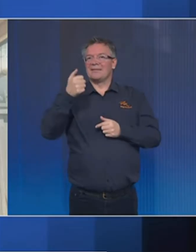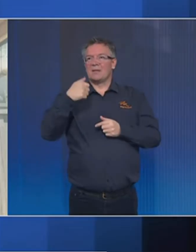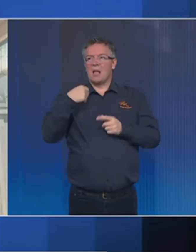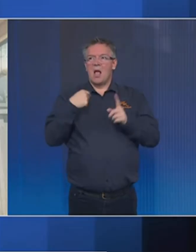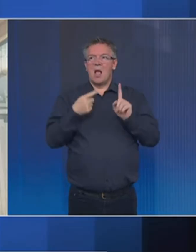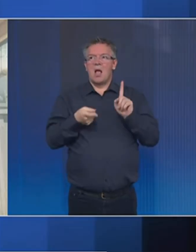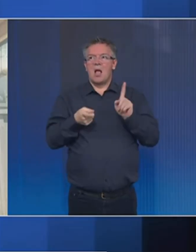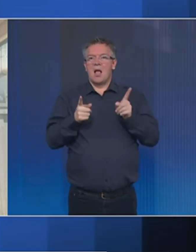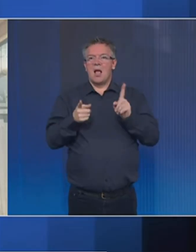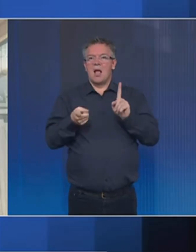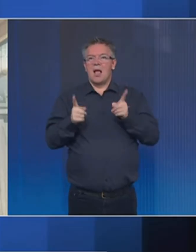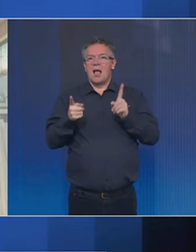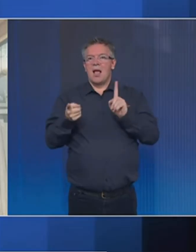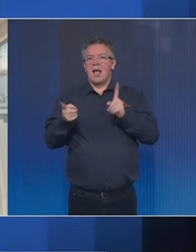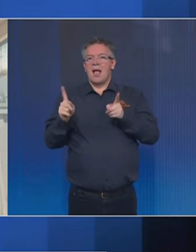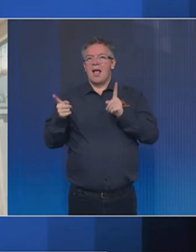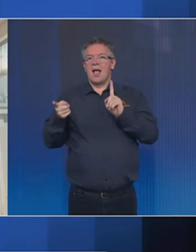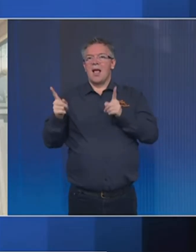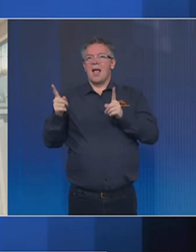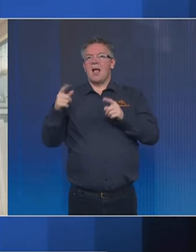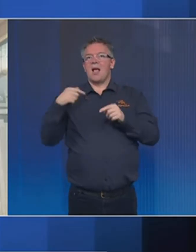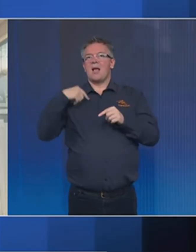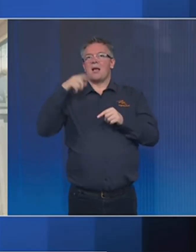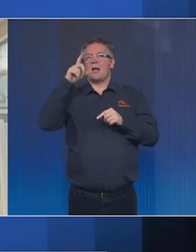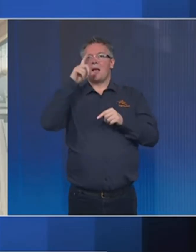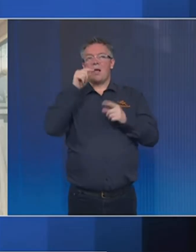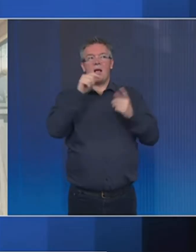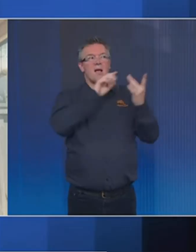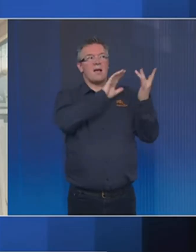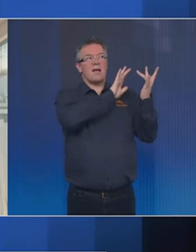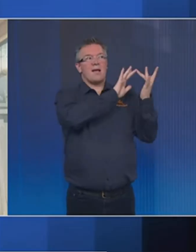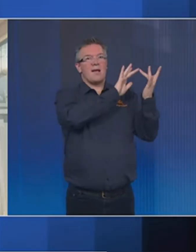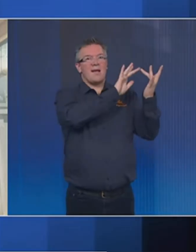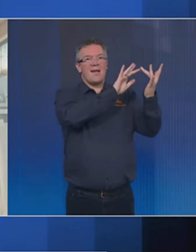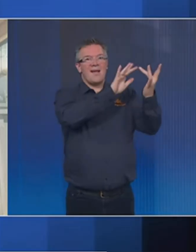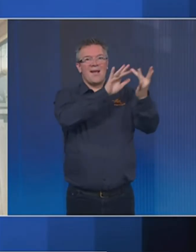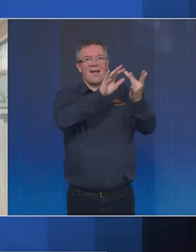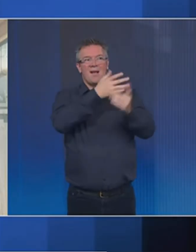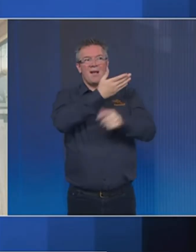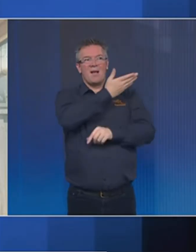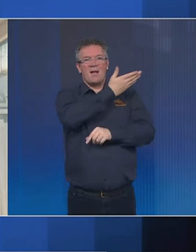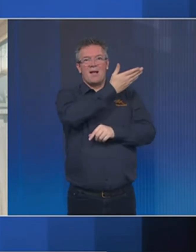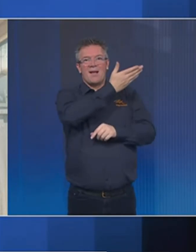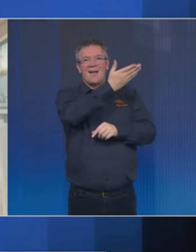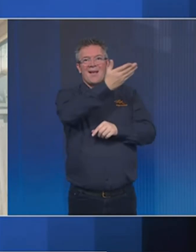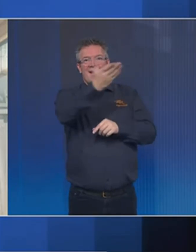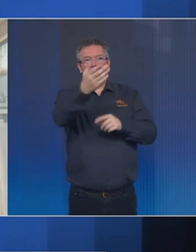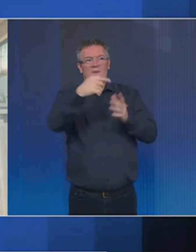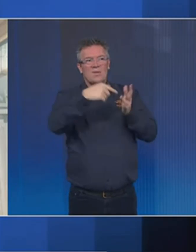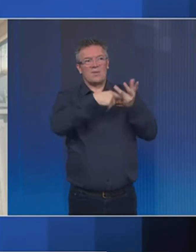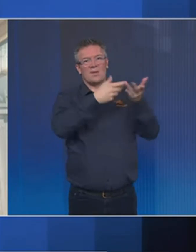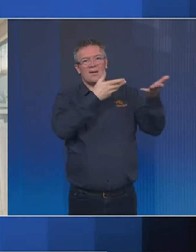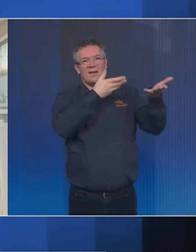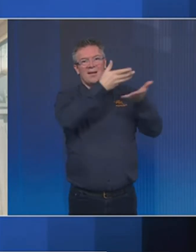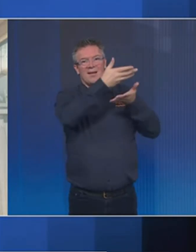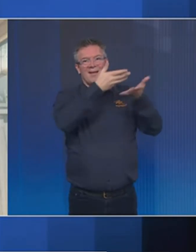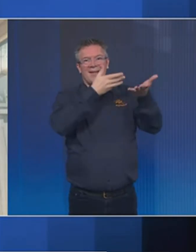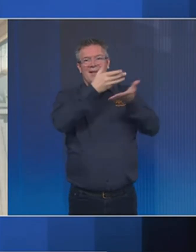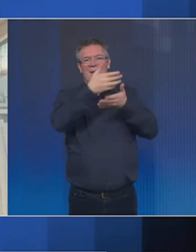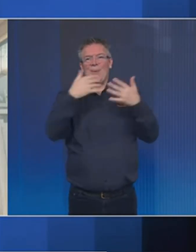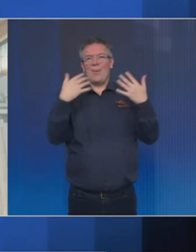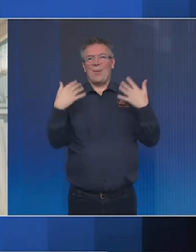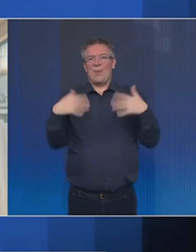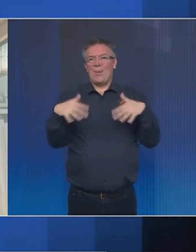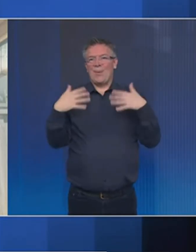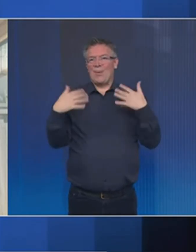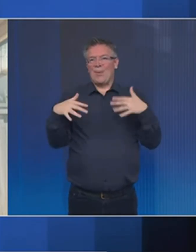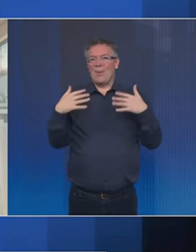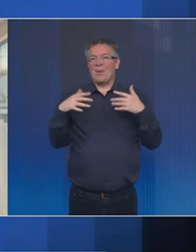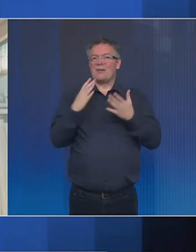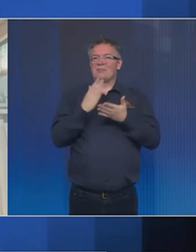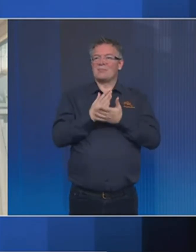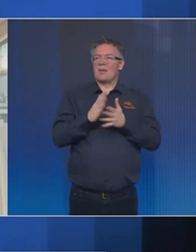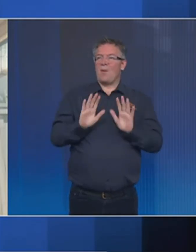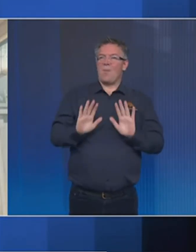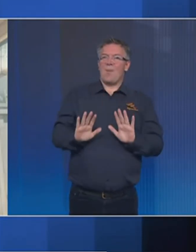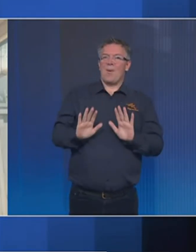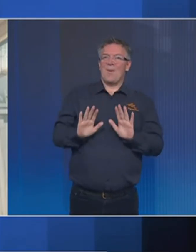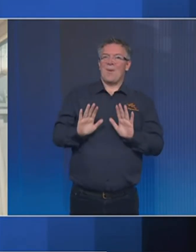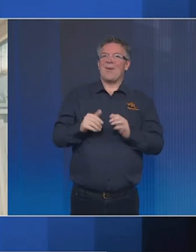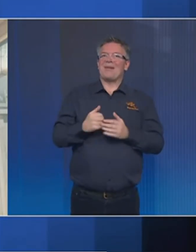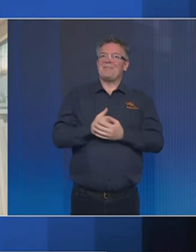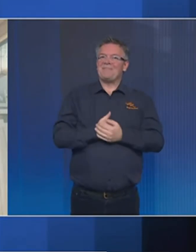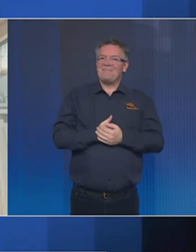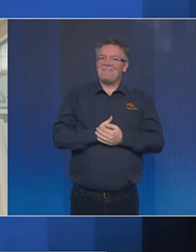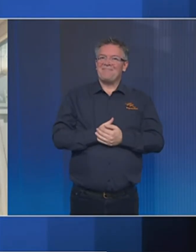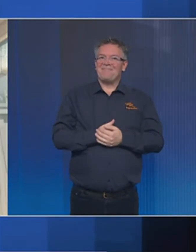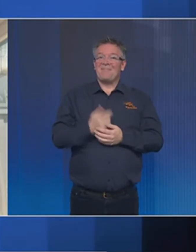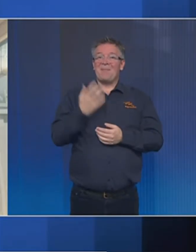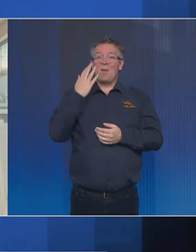some of the most influential people now in my iPhone notes. This is insane. And so by the time I was